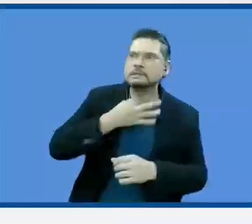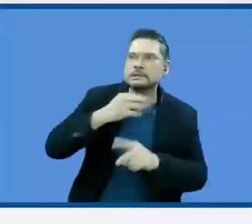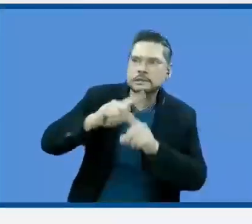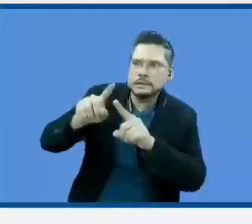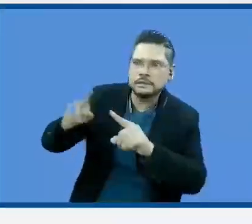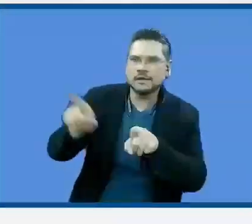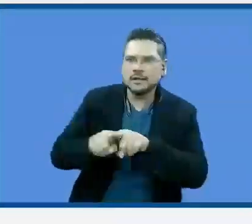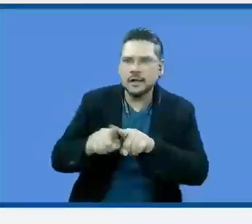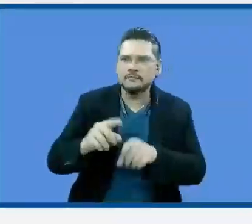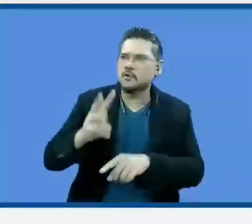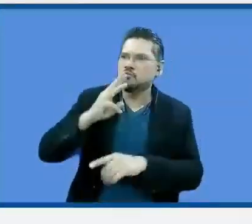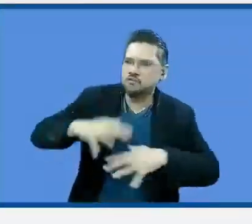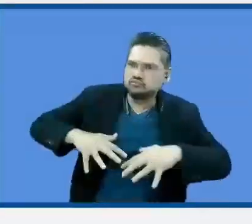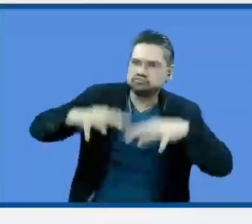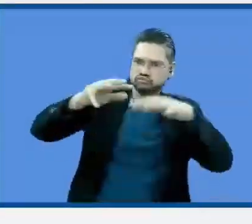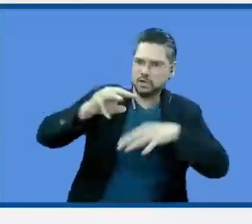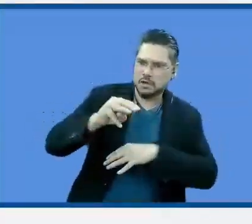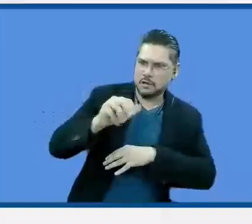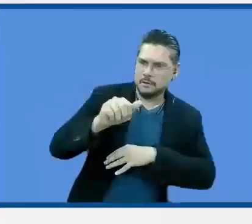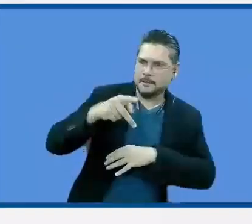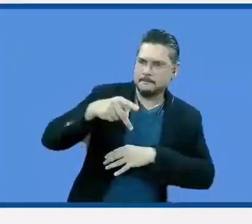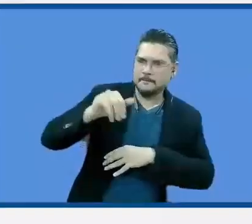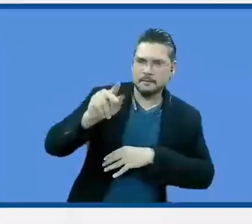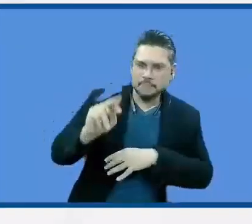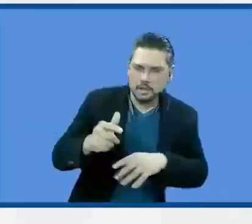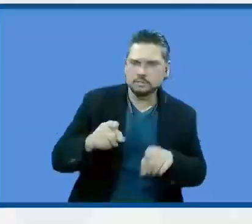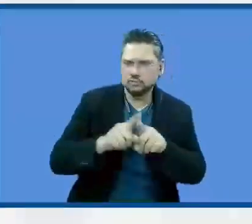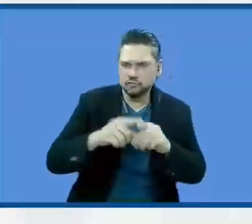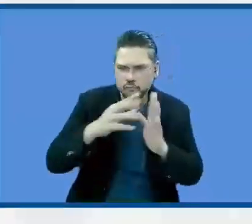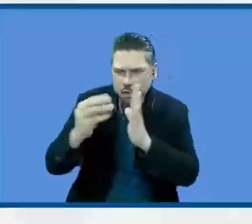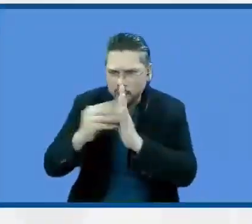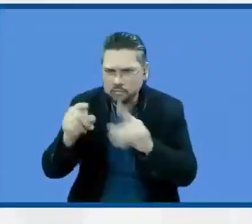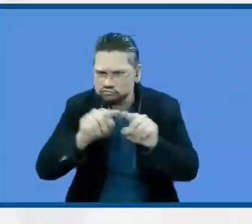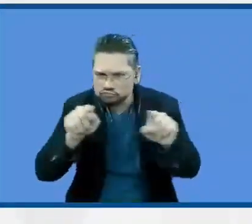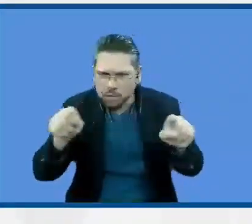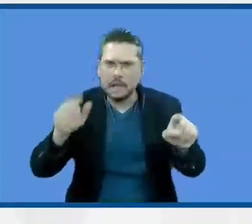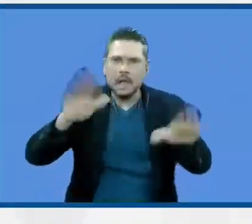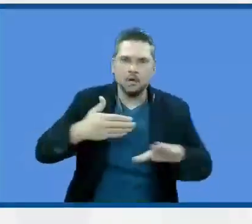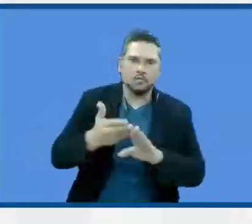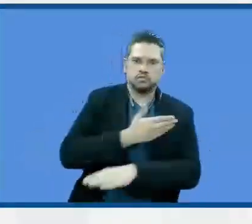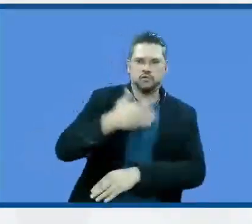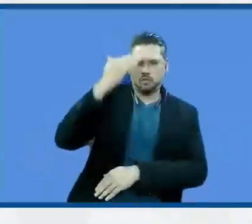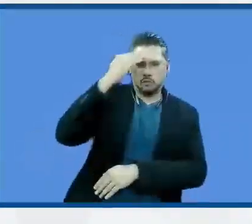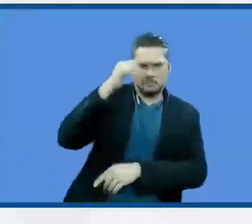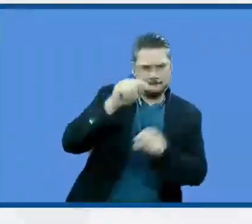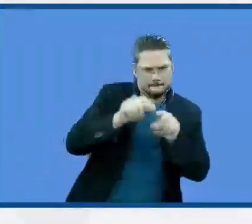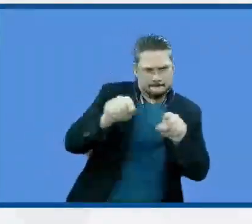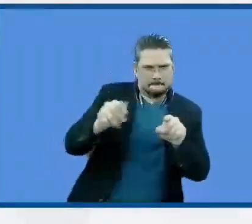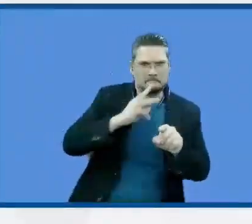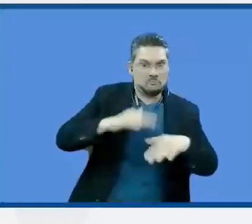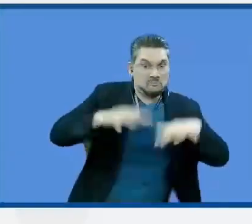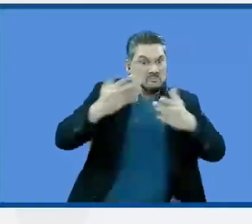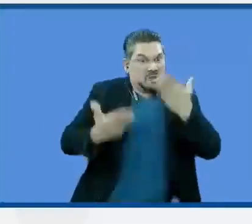modeling, we can avoid rebuilding in known and anticipated flood zones. And as we build back better, there's a place